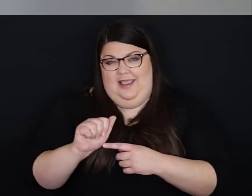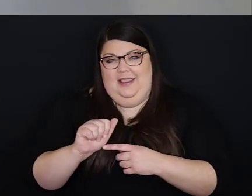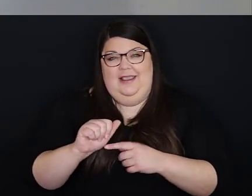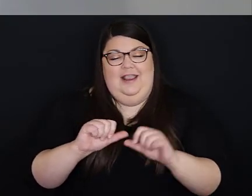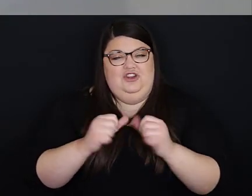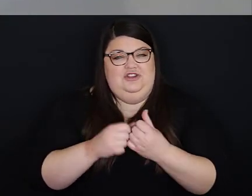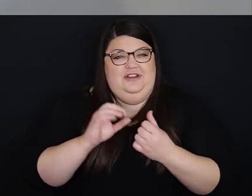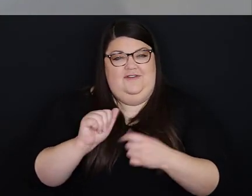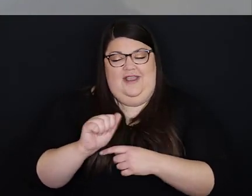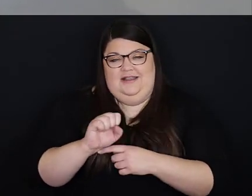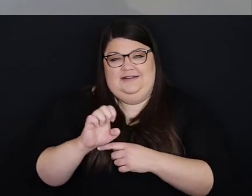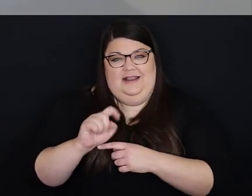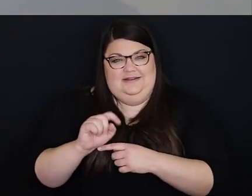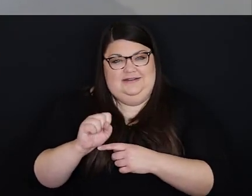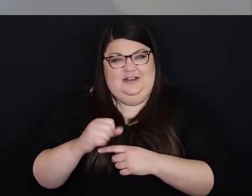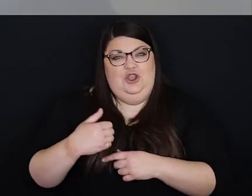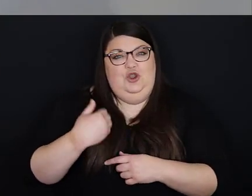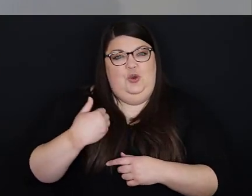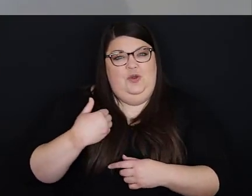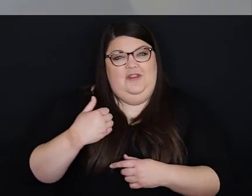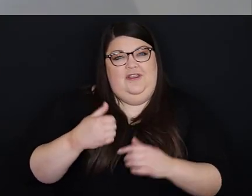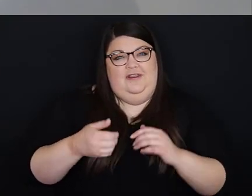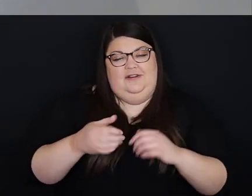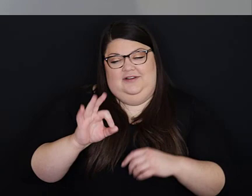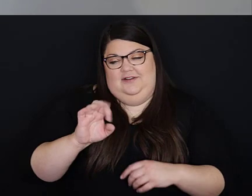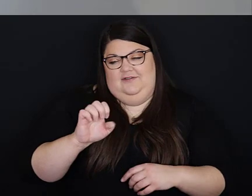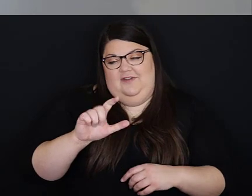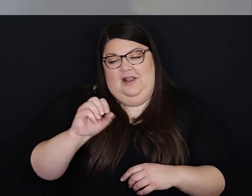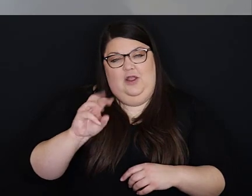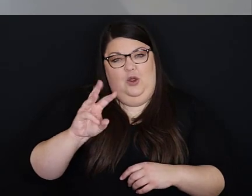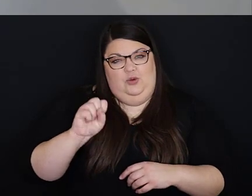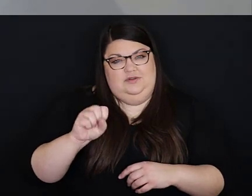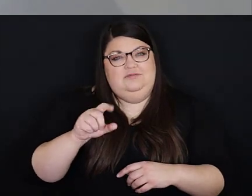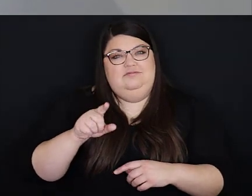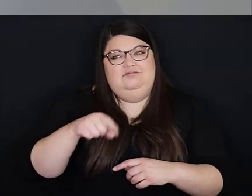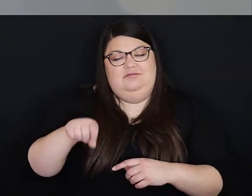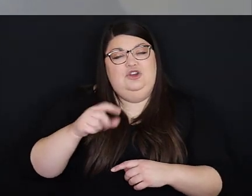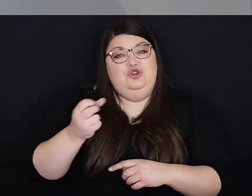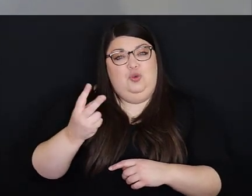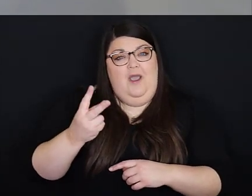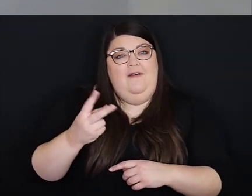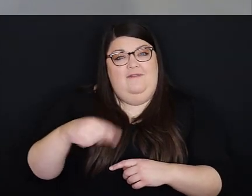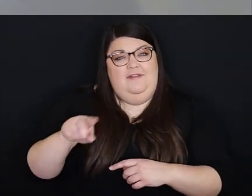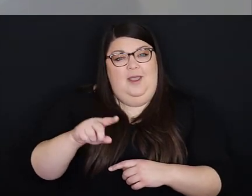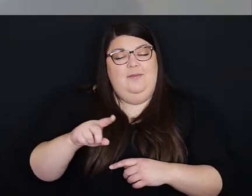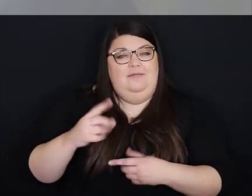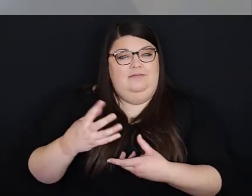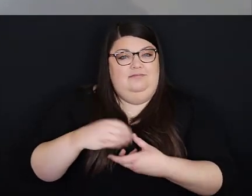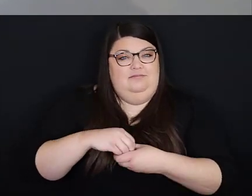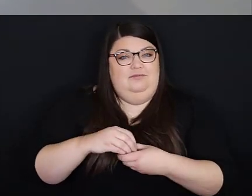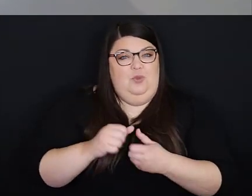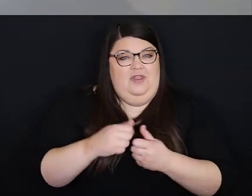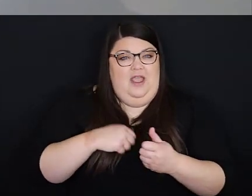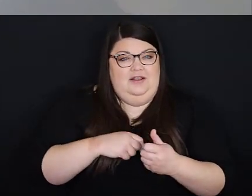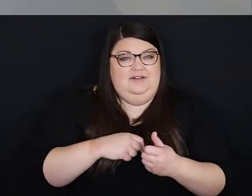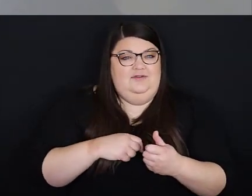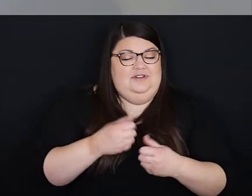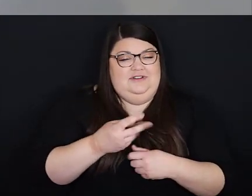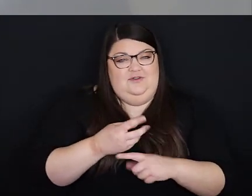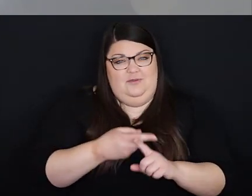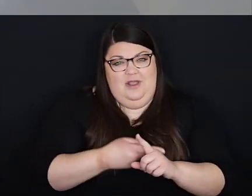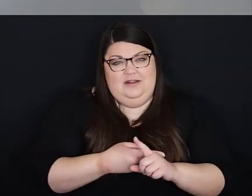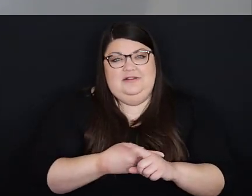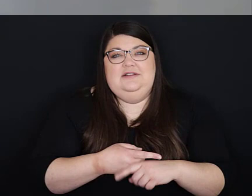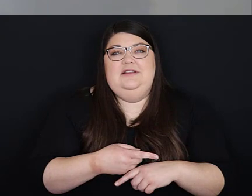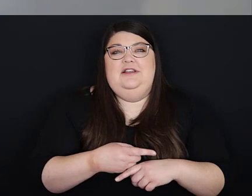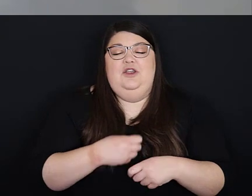Fellows, and these are 12 youth fellows who have been with us for several months, learning the creative arts sector, actually